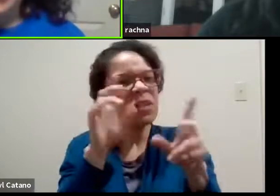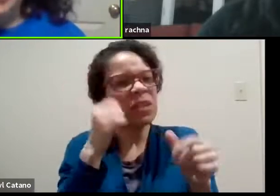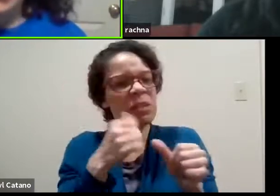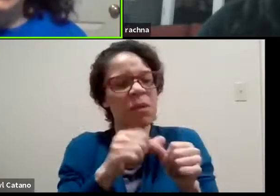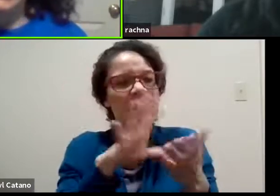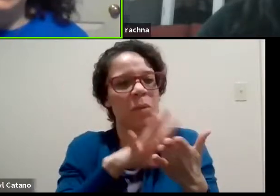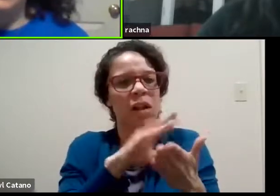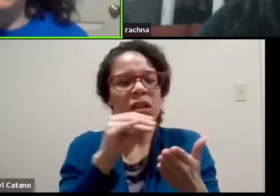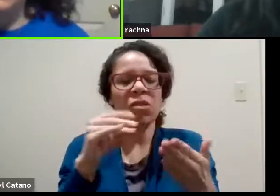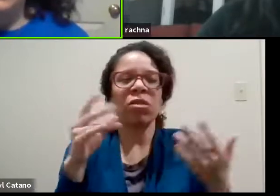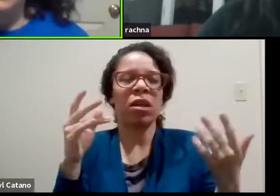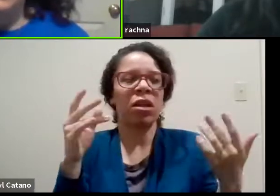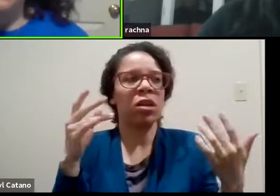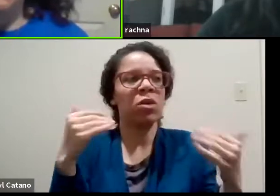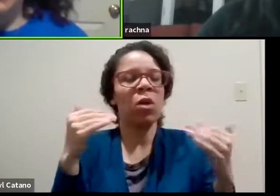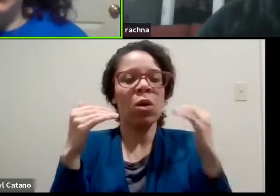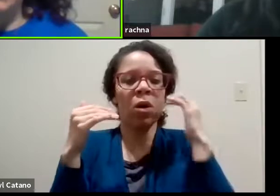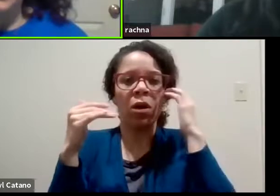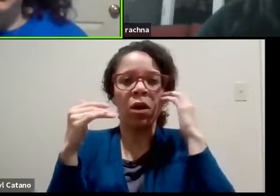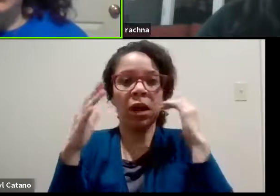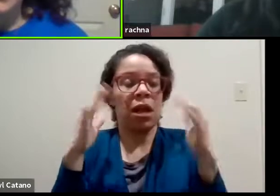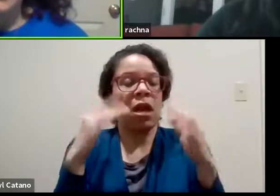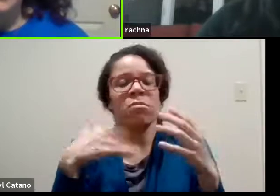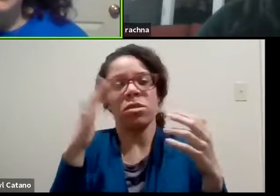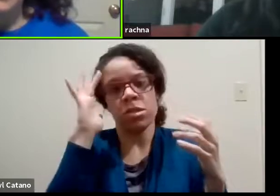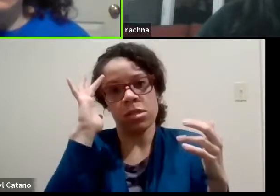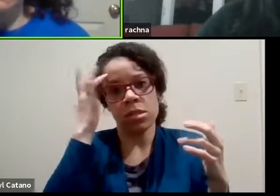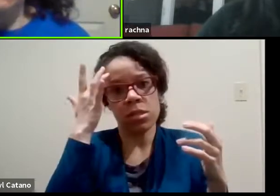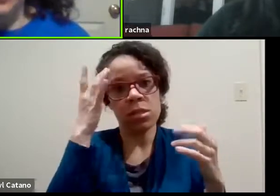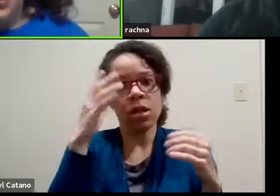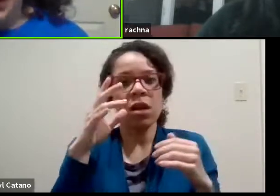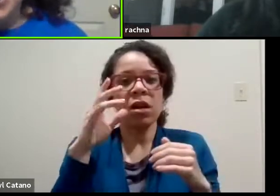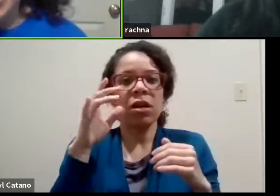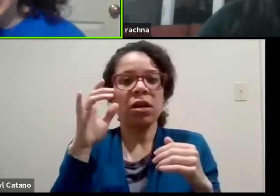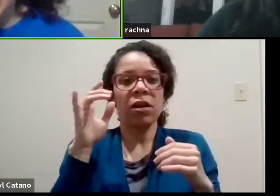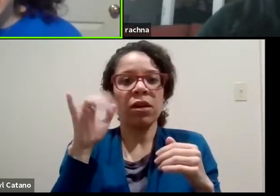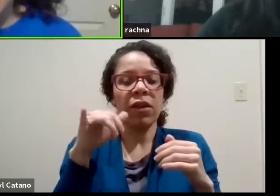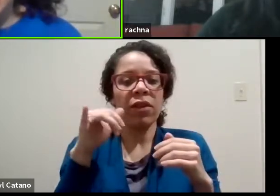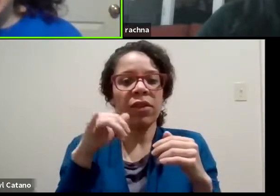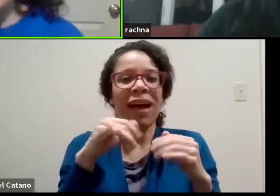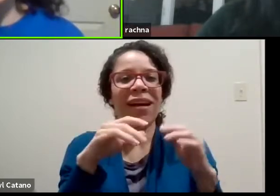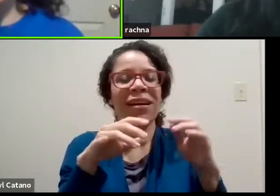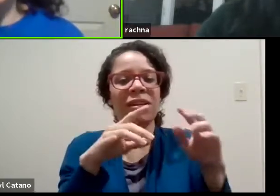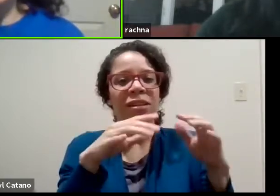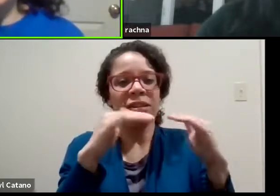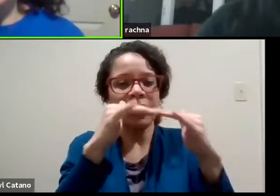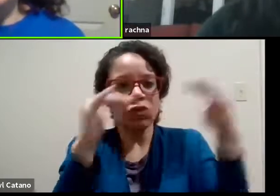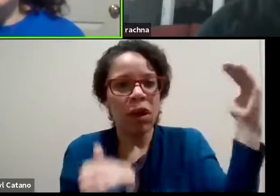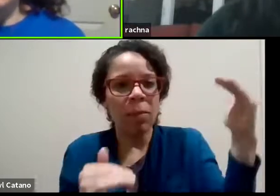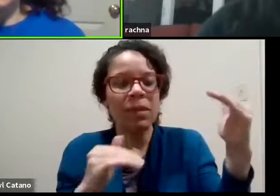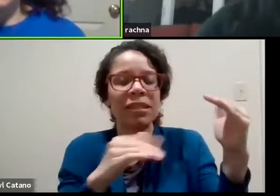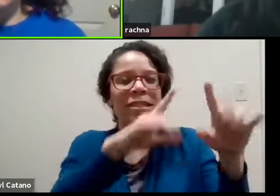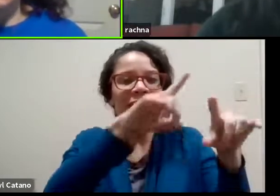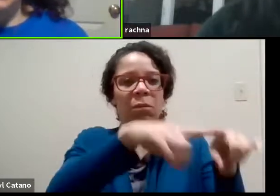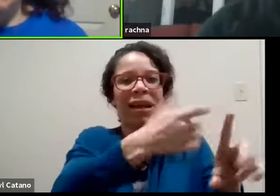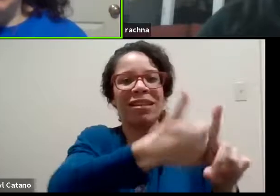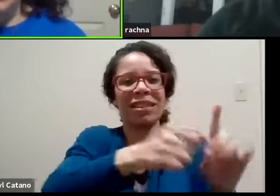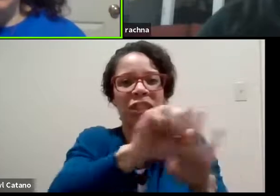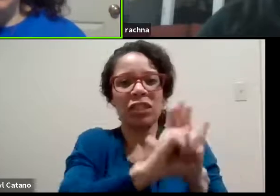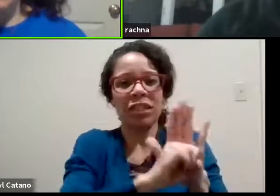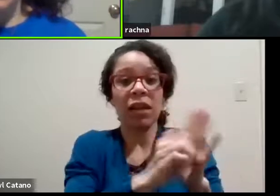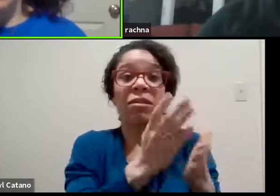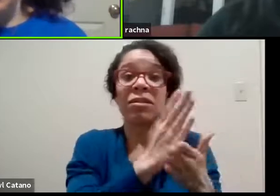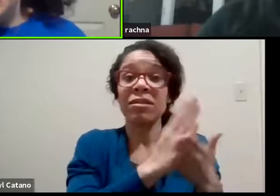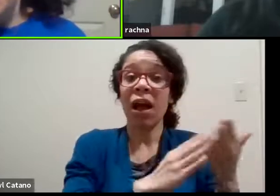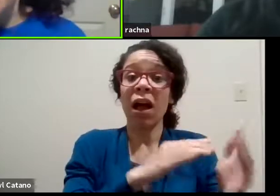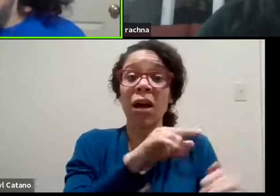me crazy is that those discrepancies vary from state to state. So some states or school systems